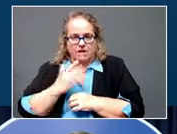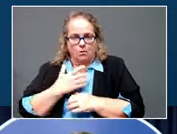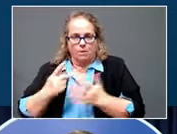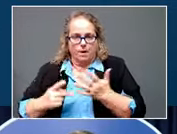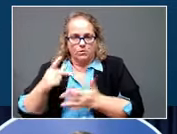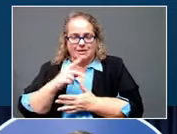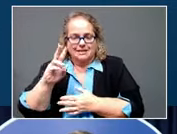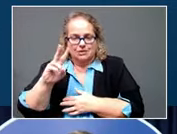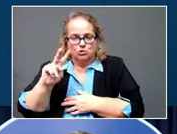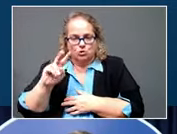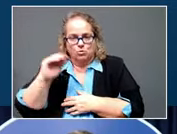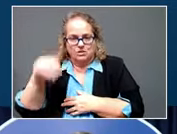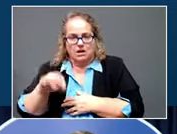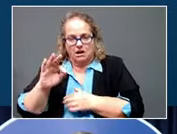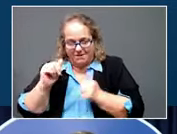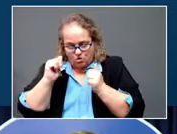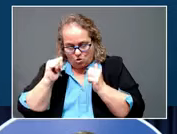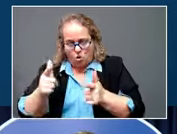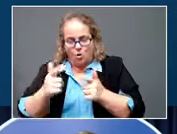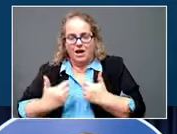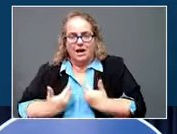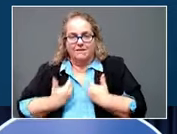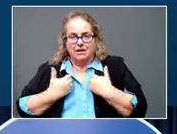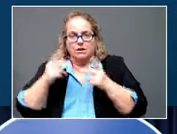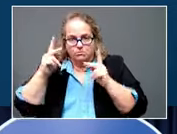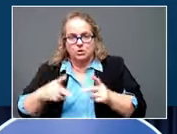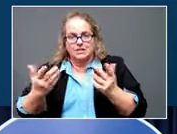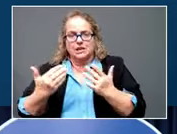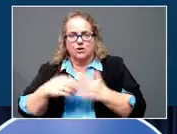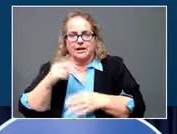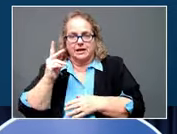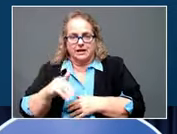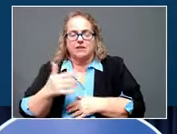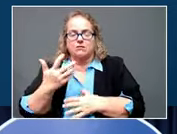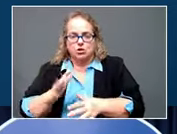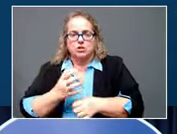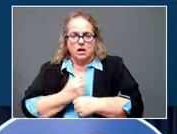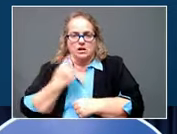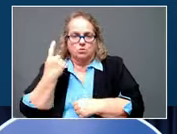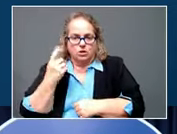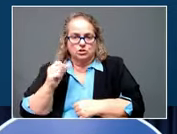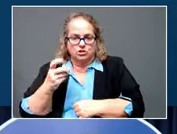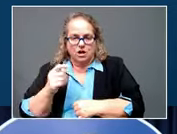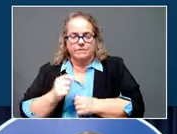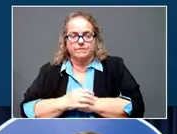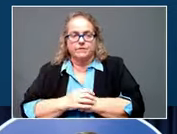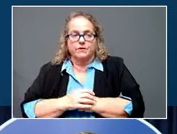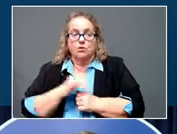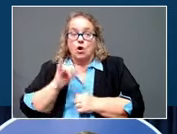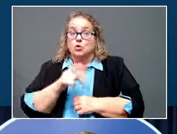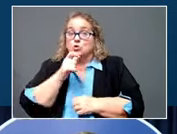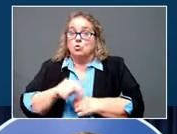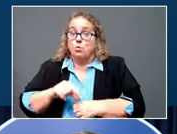of every living being in Kentucky has gotten at least one shot. Those that qualify, right? Because you